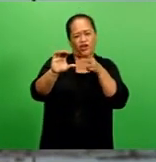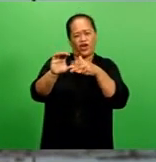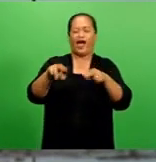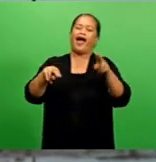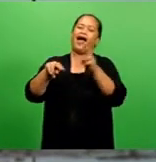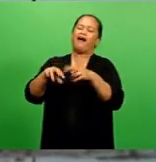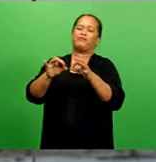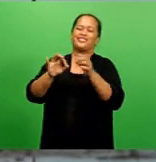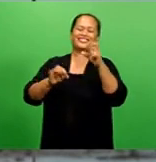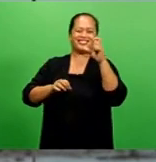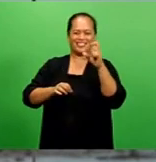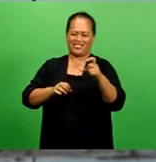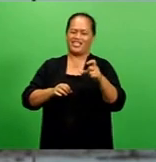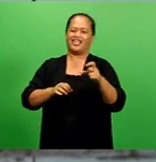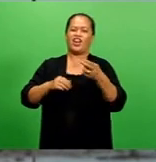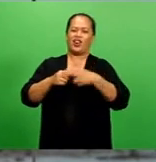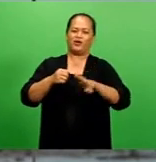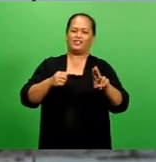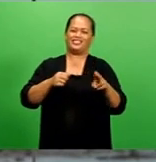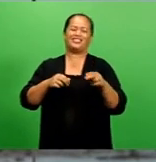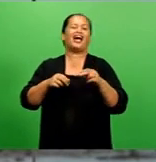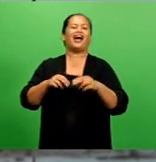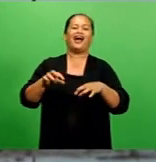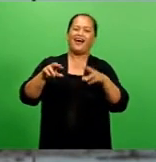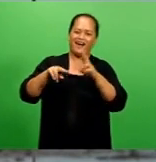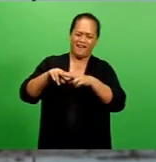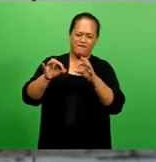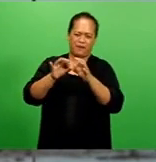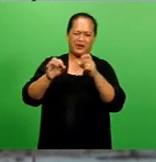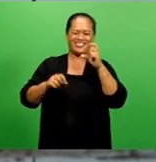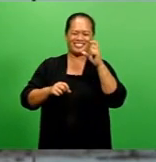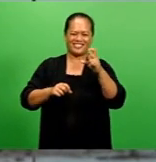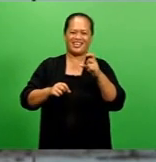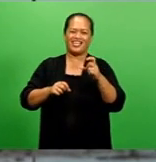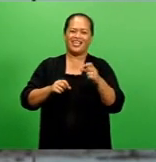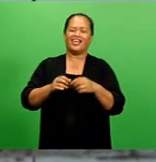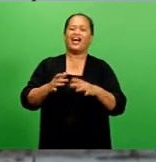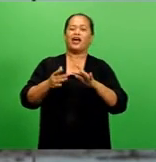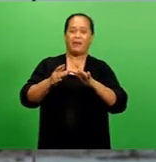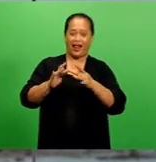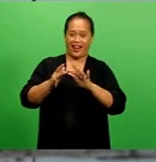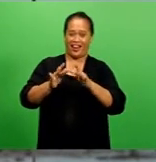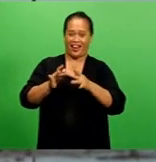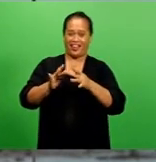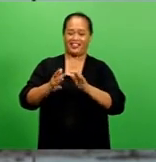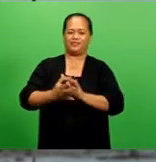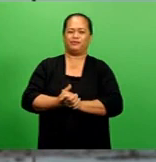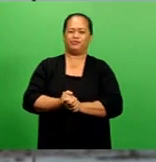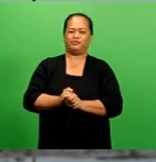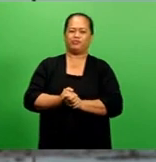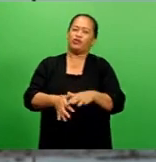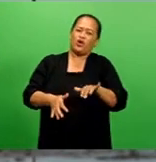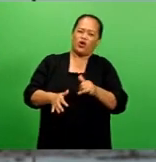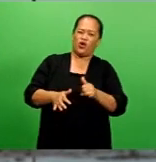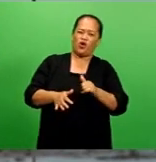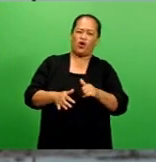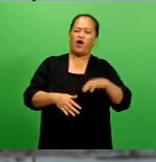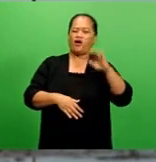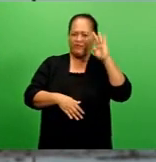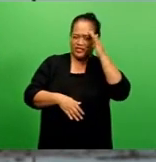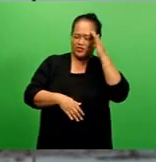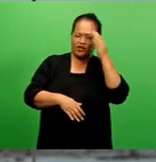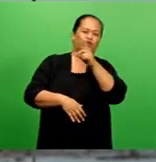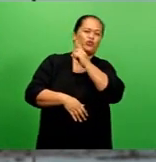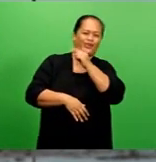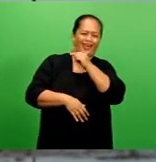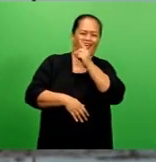at fbc.com.fj, or share it with us via our various social media accounts, including Facebook, Twitter, and